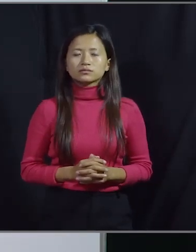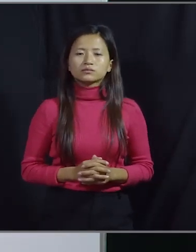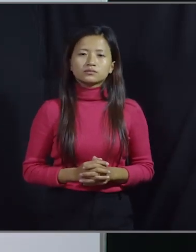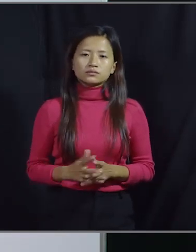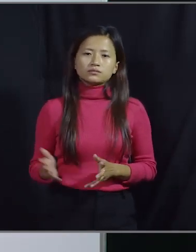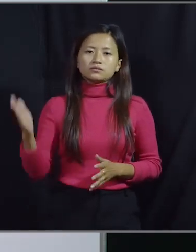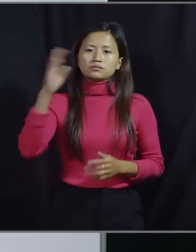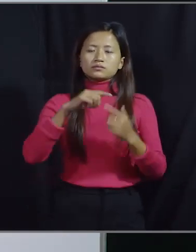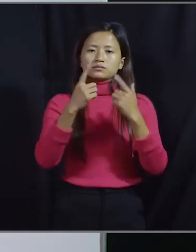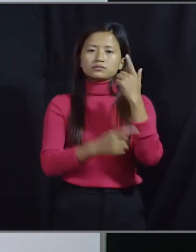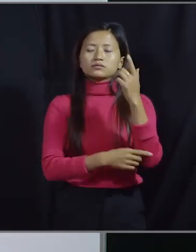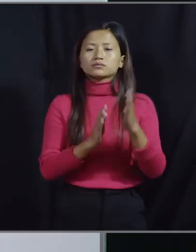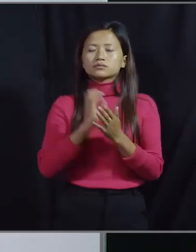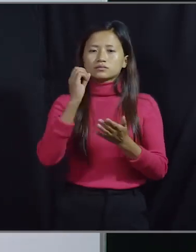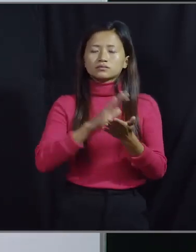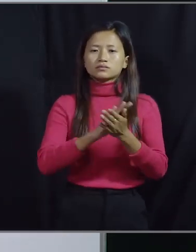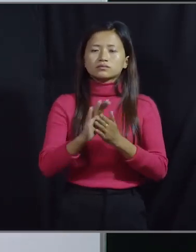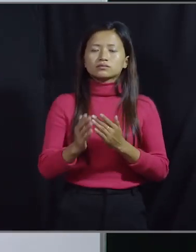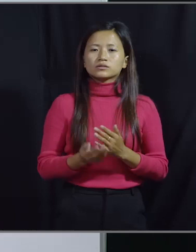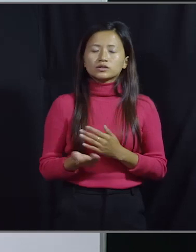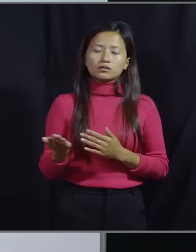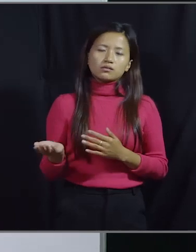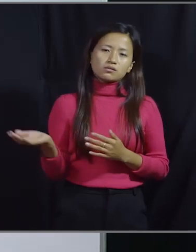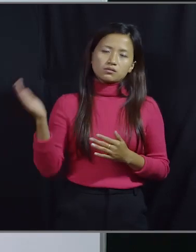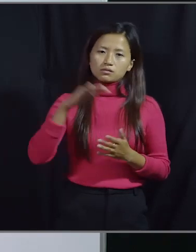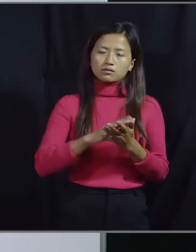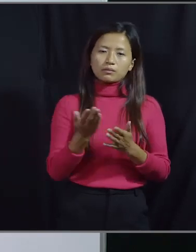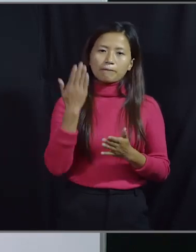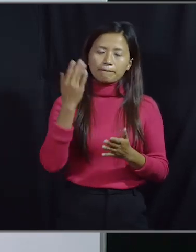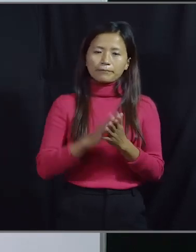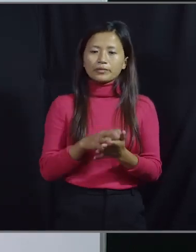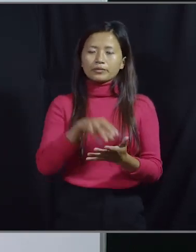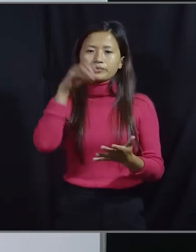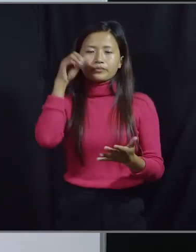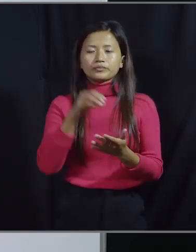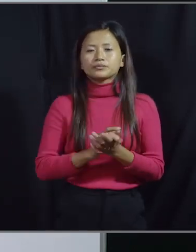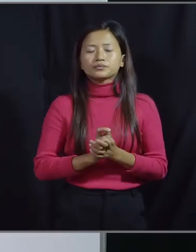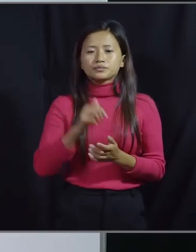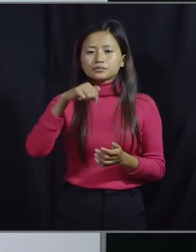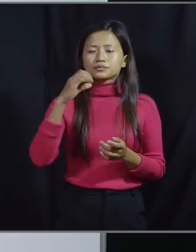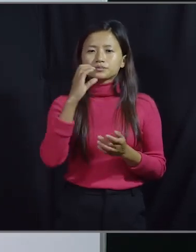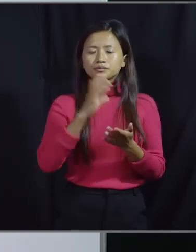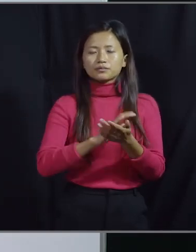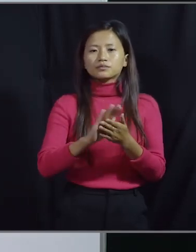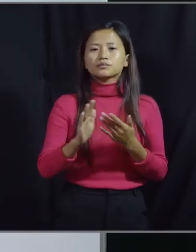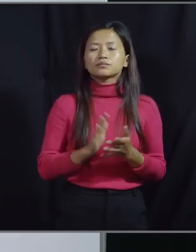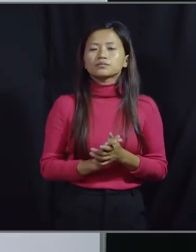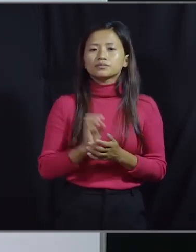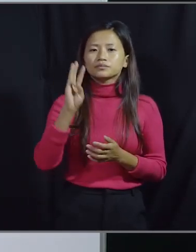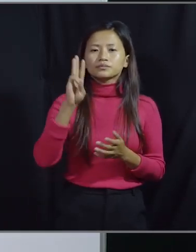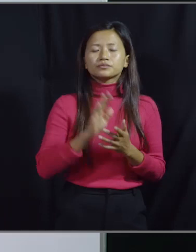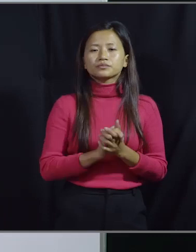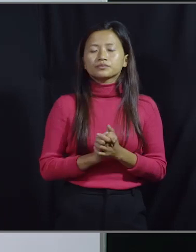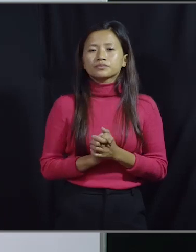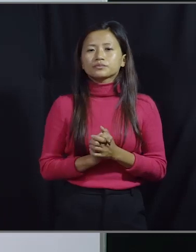to come to an end of this chapter, let us recall what are the things that we have learned. In this chapter, that is in chapter